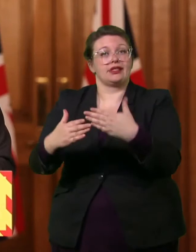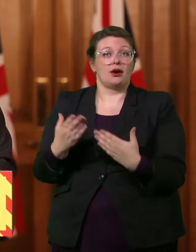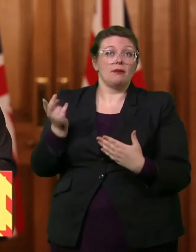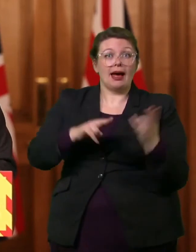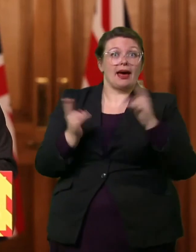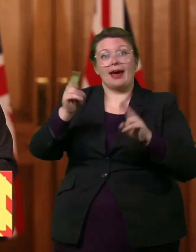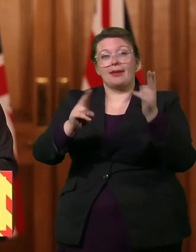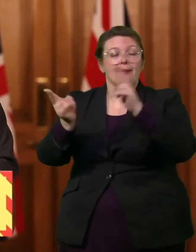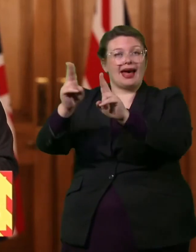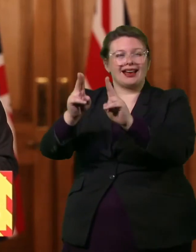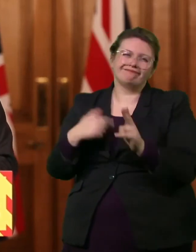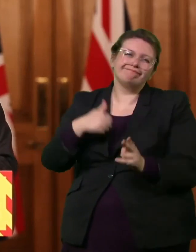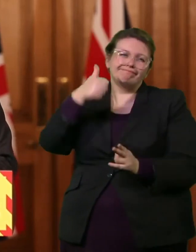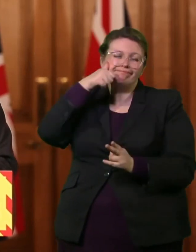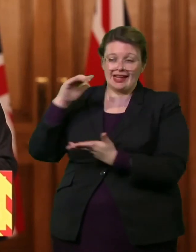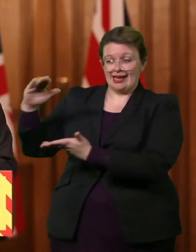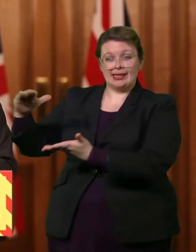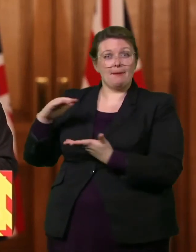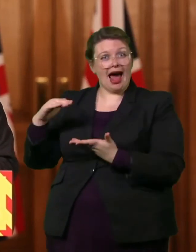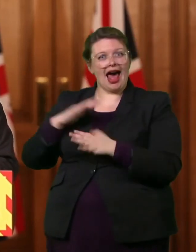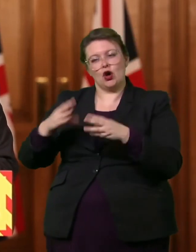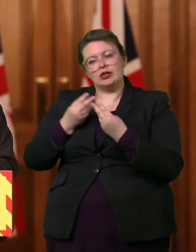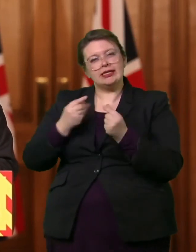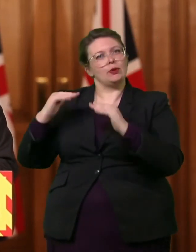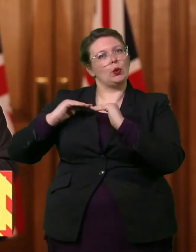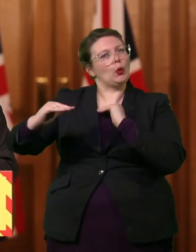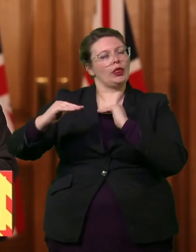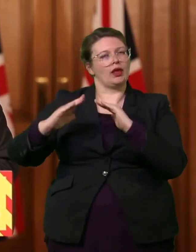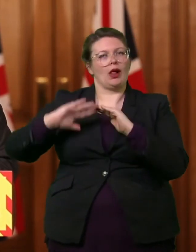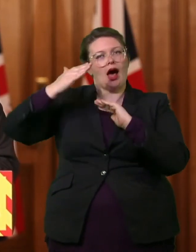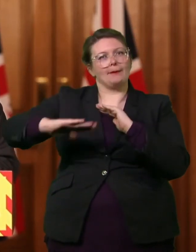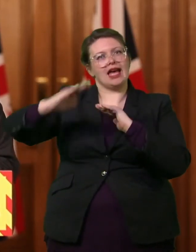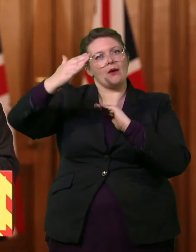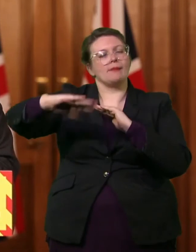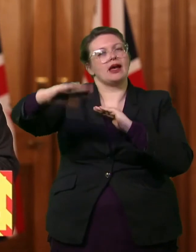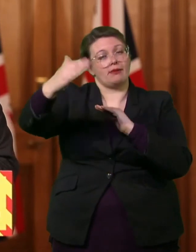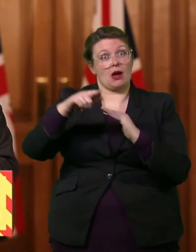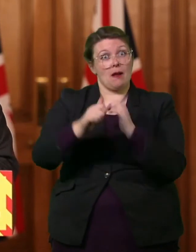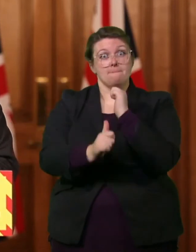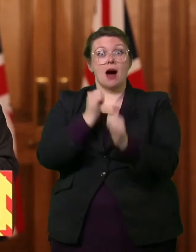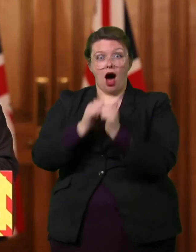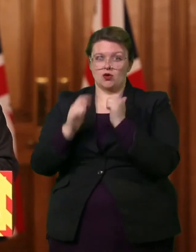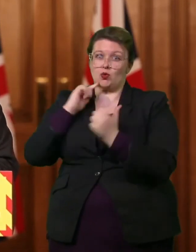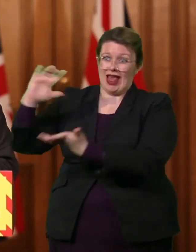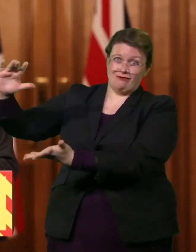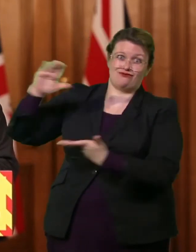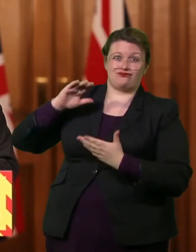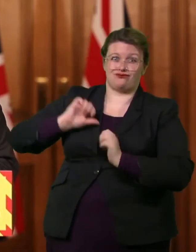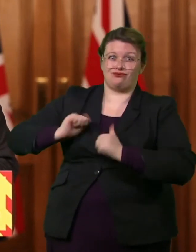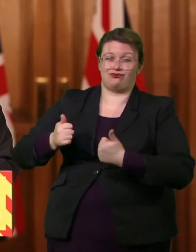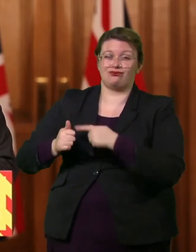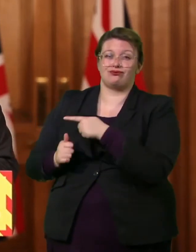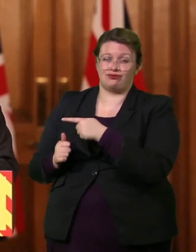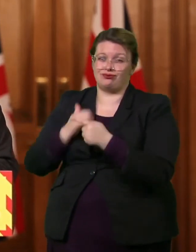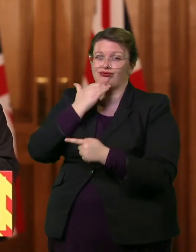lumpy, it comes up and down, and we're going to have a bumper March. But I do know that there have been some vaccination centres